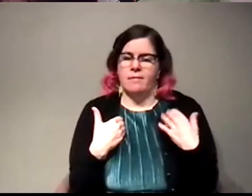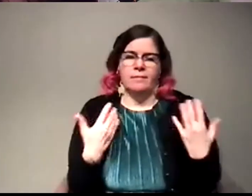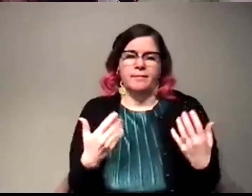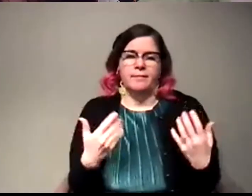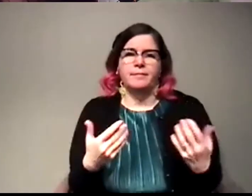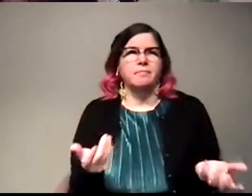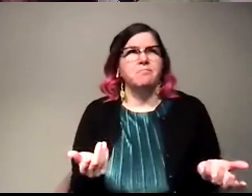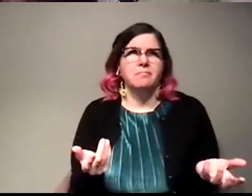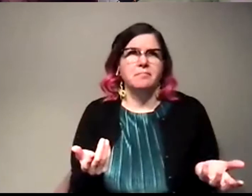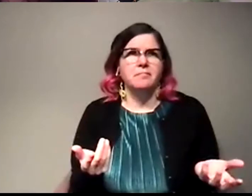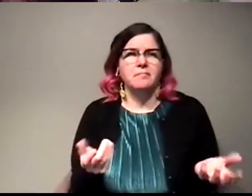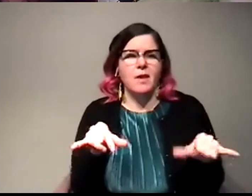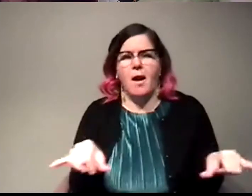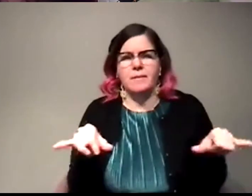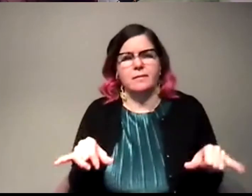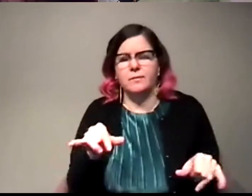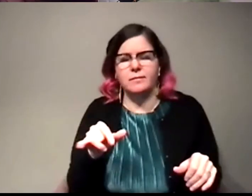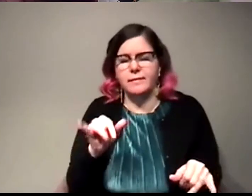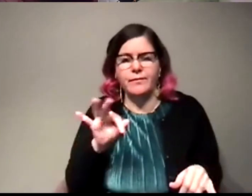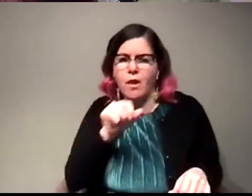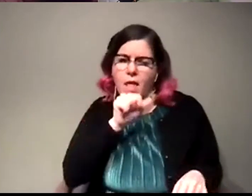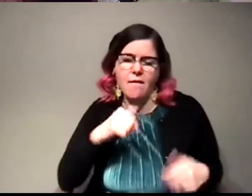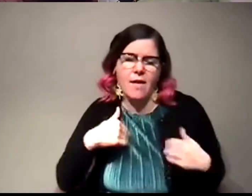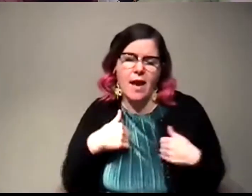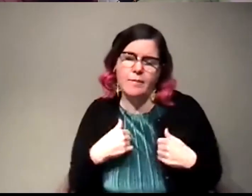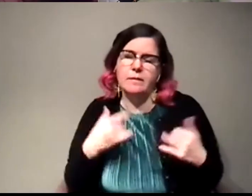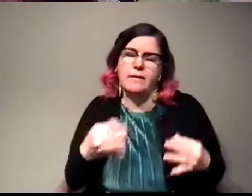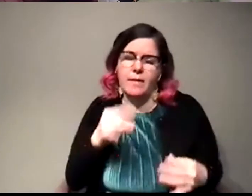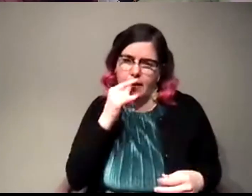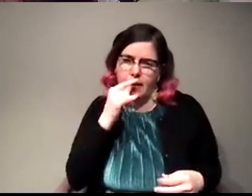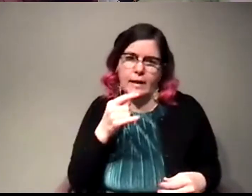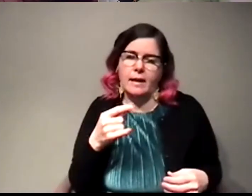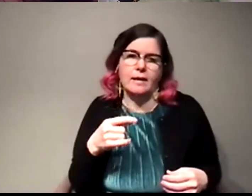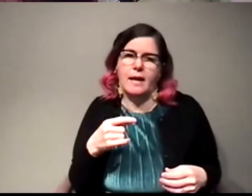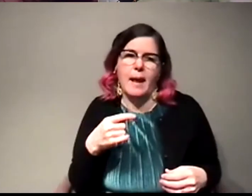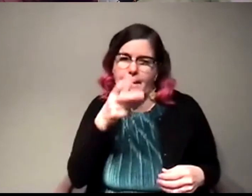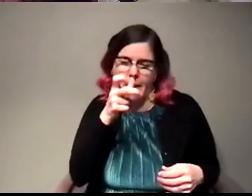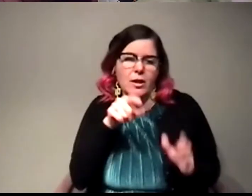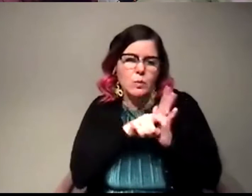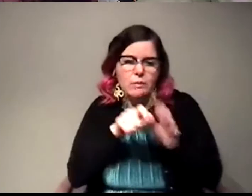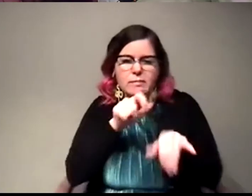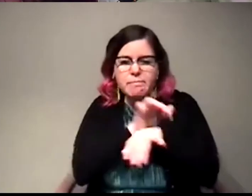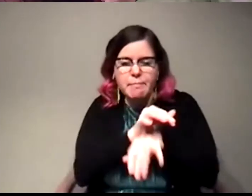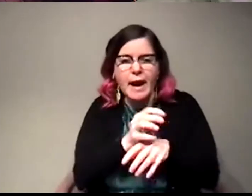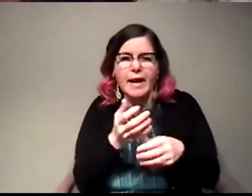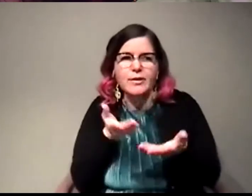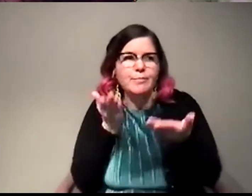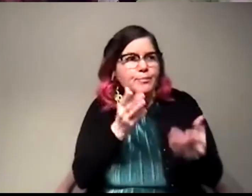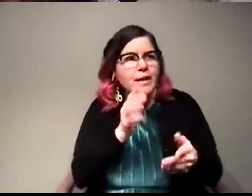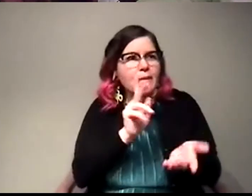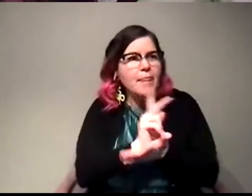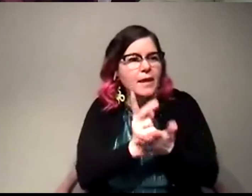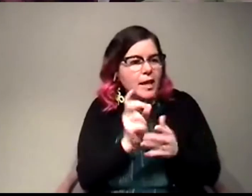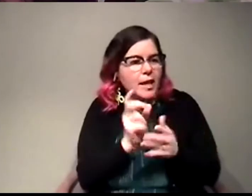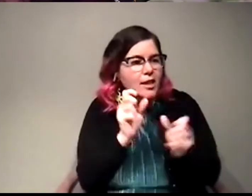is common to a lot of people who love animals, but I was definitely the kid who would just have handfuls of bugs and worms and spiders and carry them into the kitchen and drop them on the floor for my mom